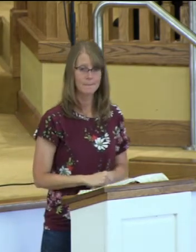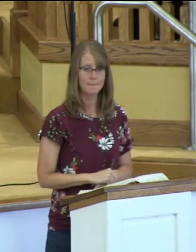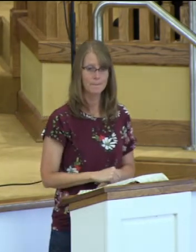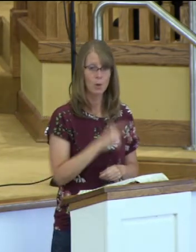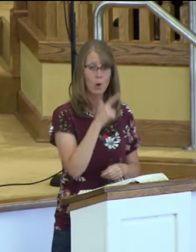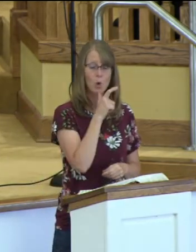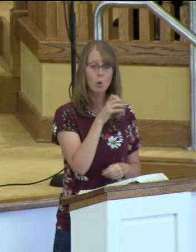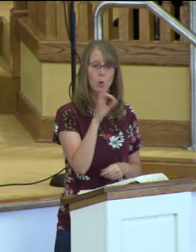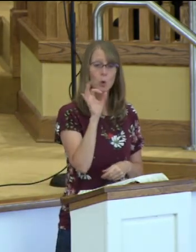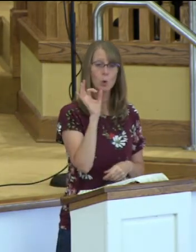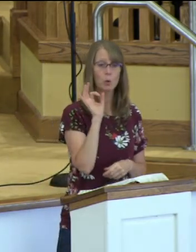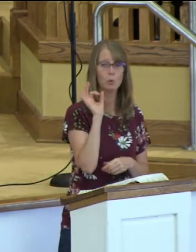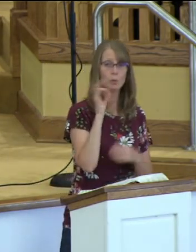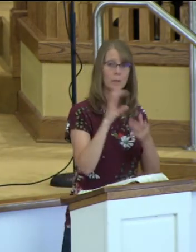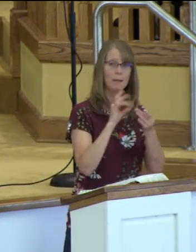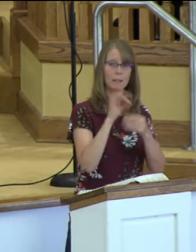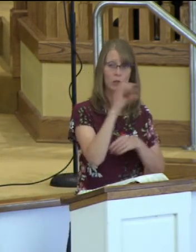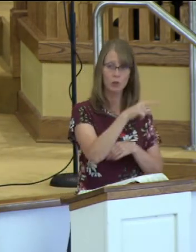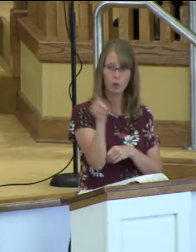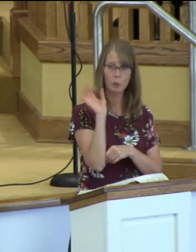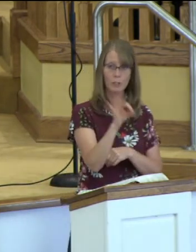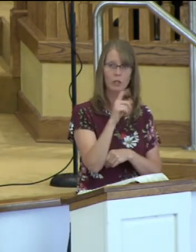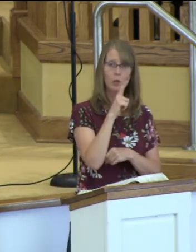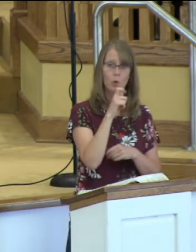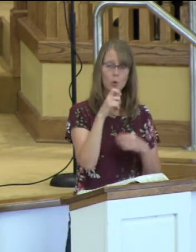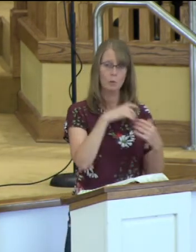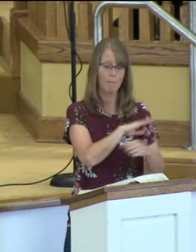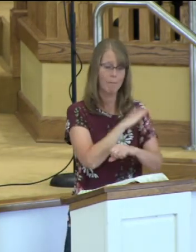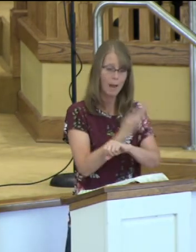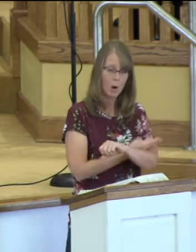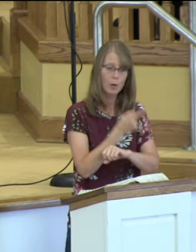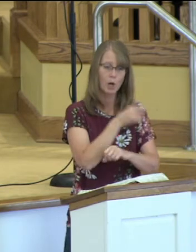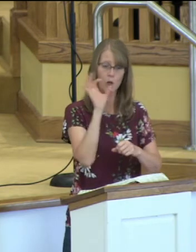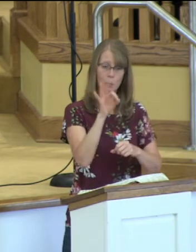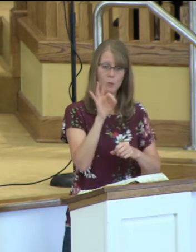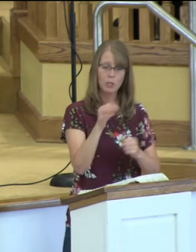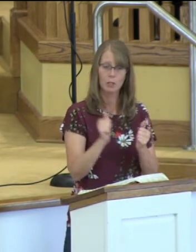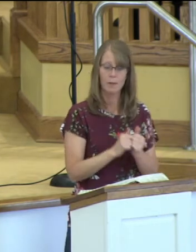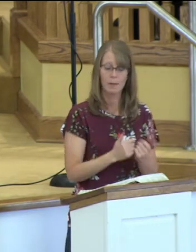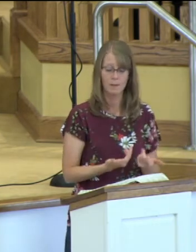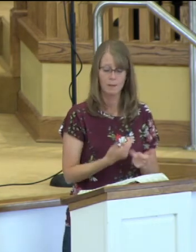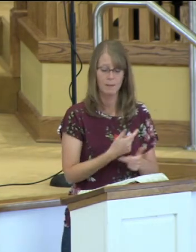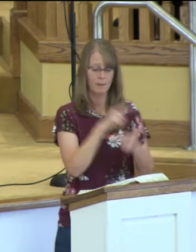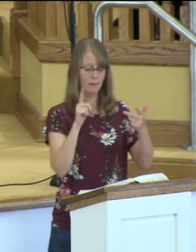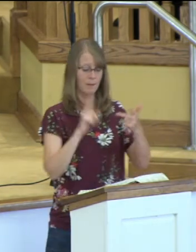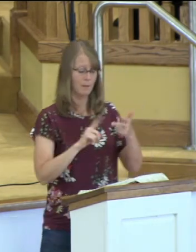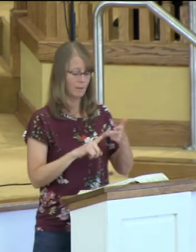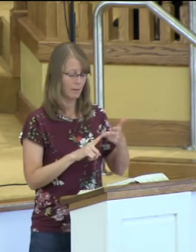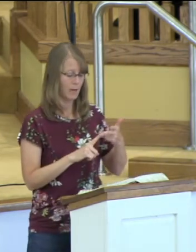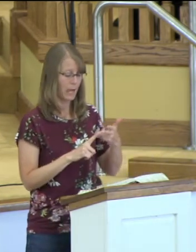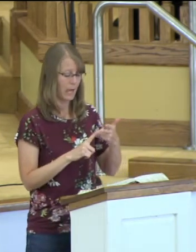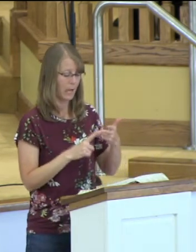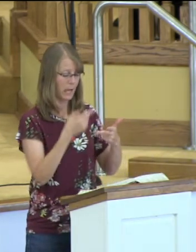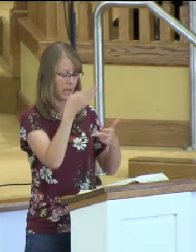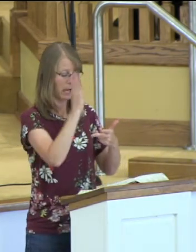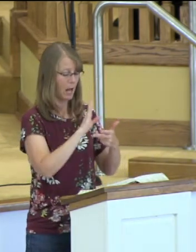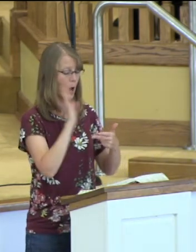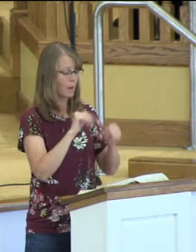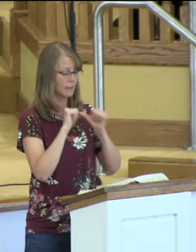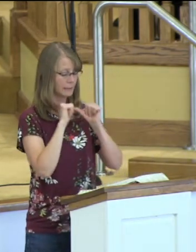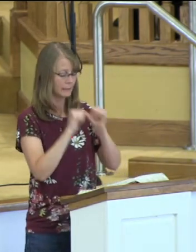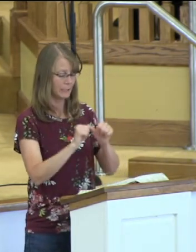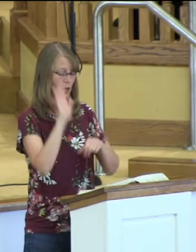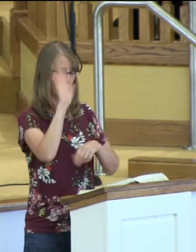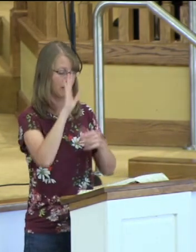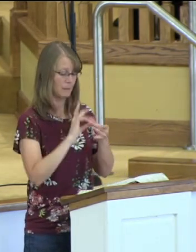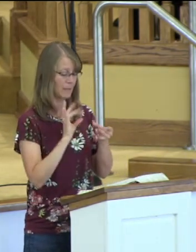Whose message are you preaching? Whose power are you preaching that message? We find, number three, God will continue his message.